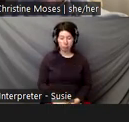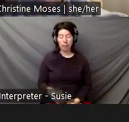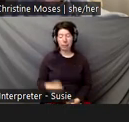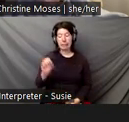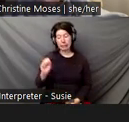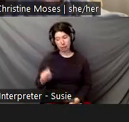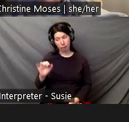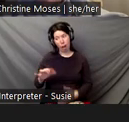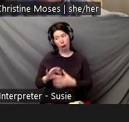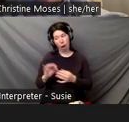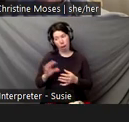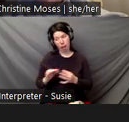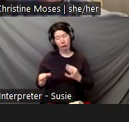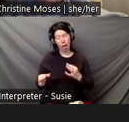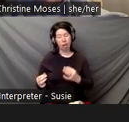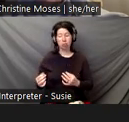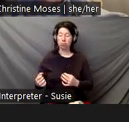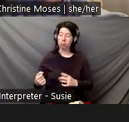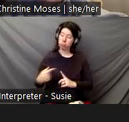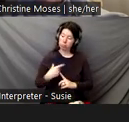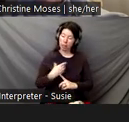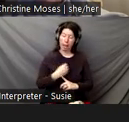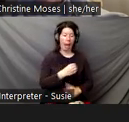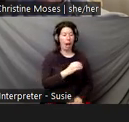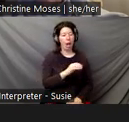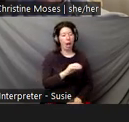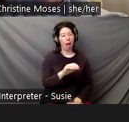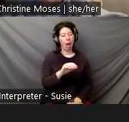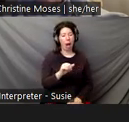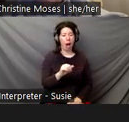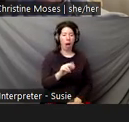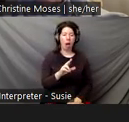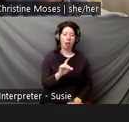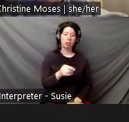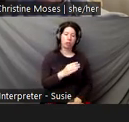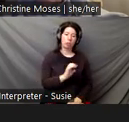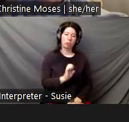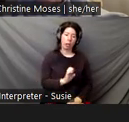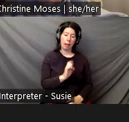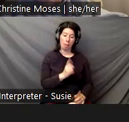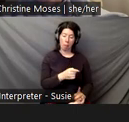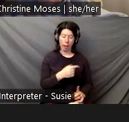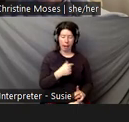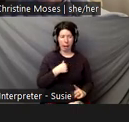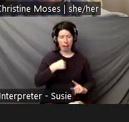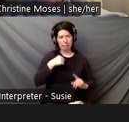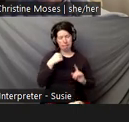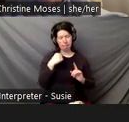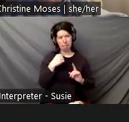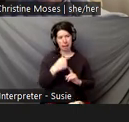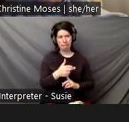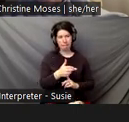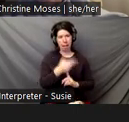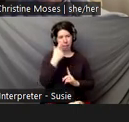Ajay's point, I was just kind of bookmarking for myself because I think this actually is more